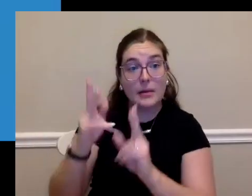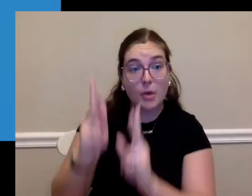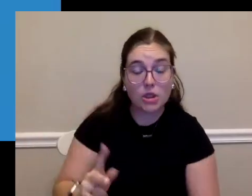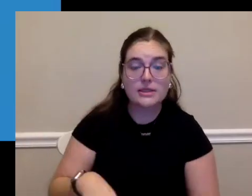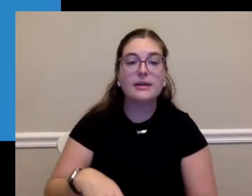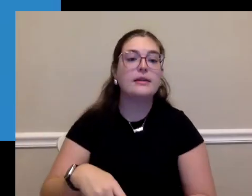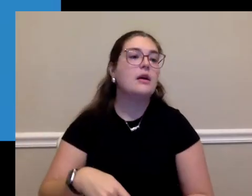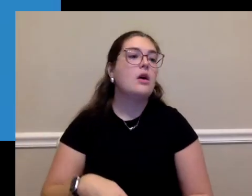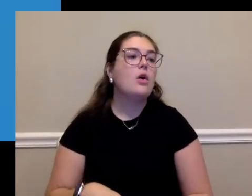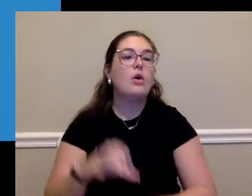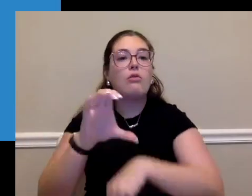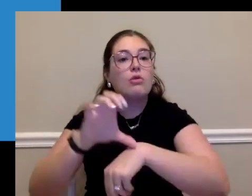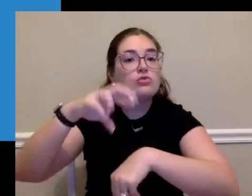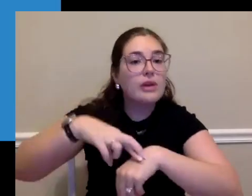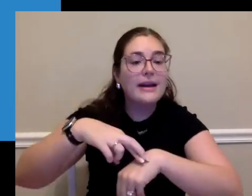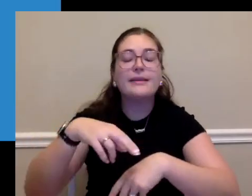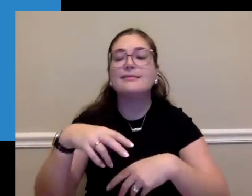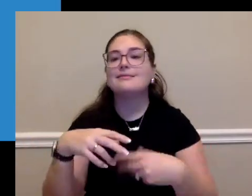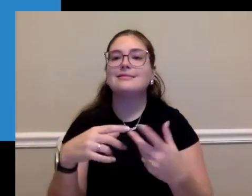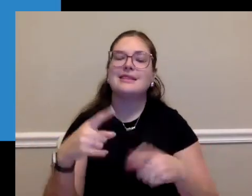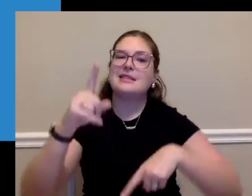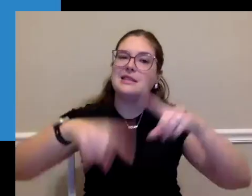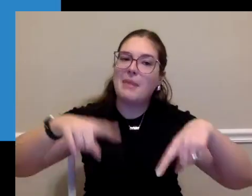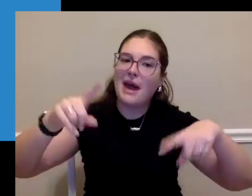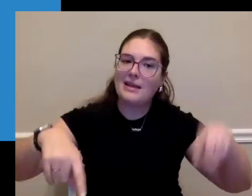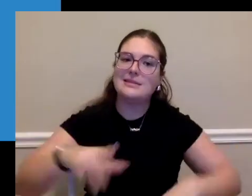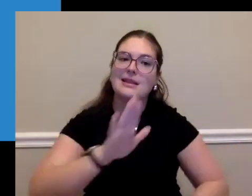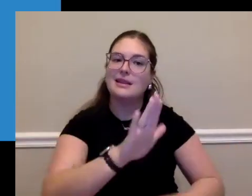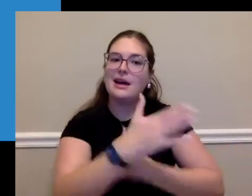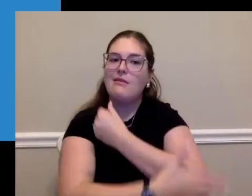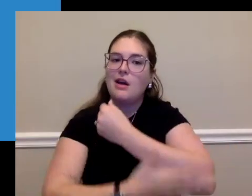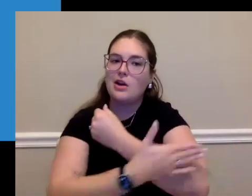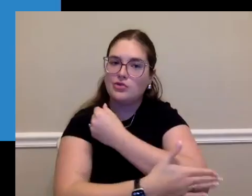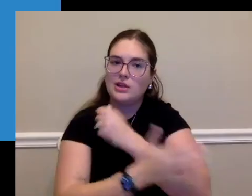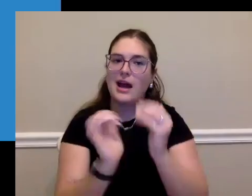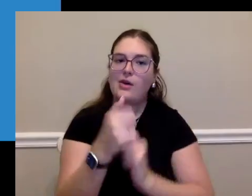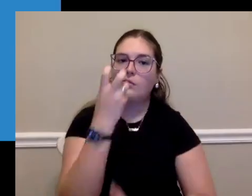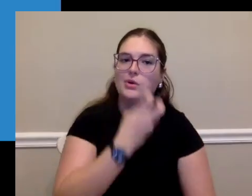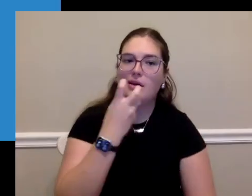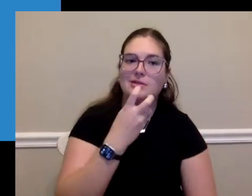Costarricense, Costarricense. It doesn't, it depends Mhm. on the country.